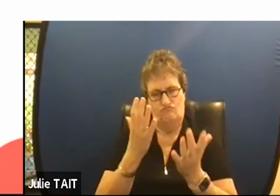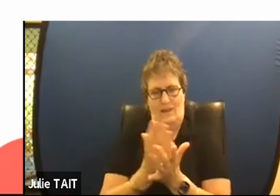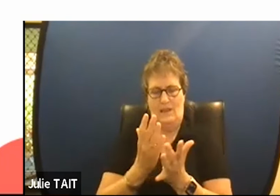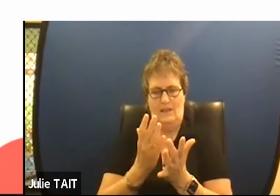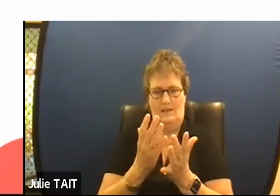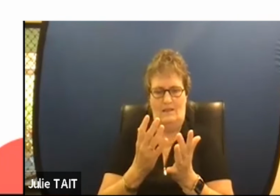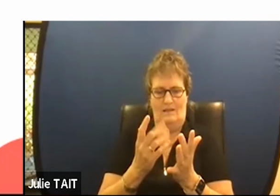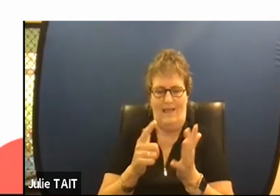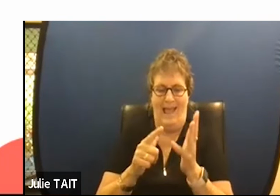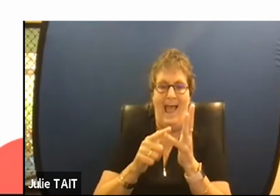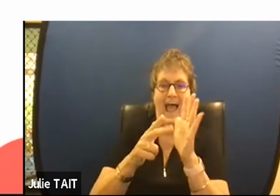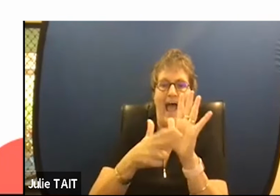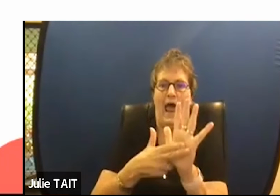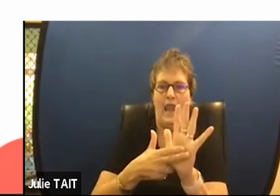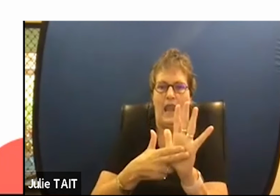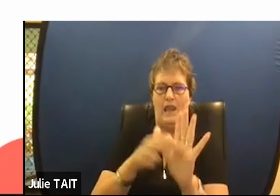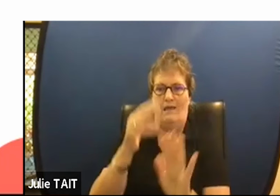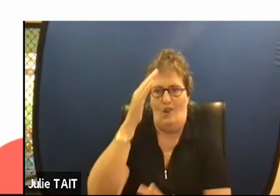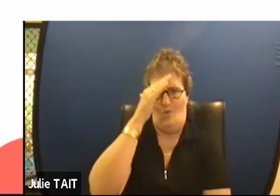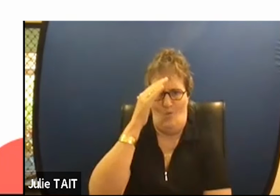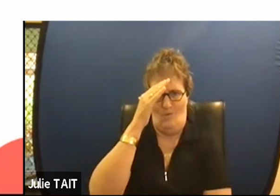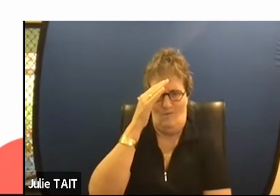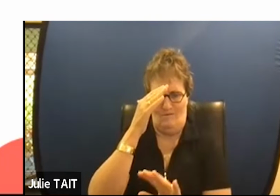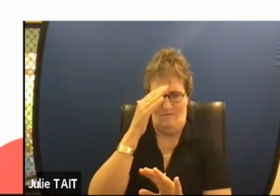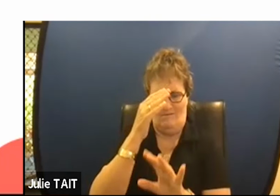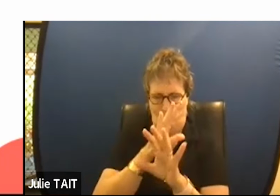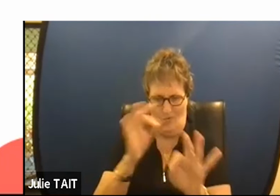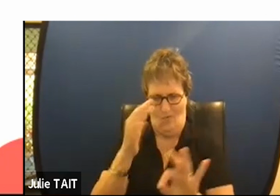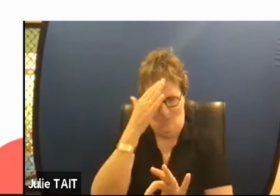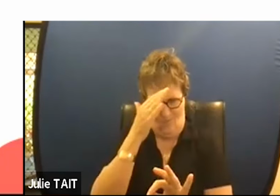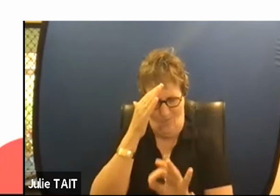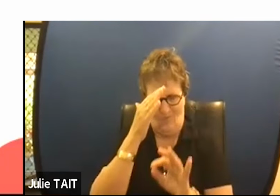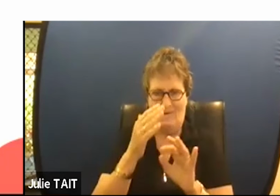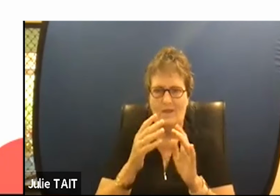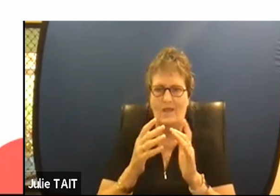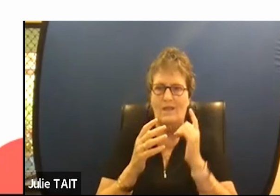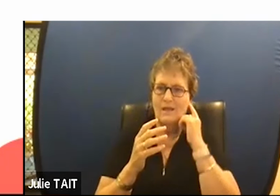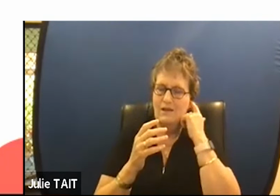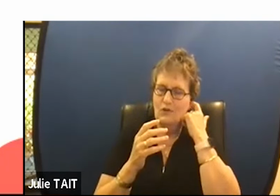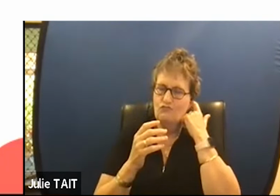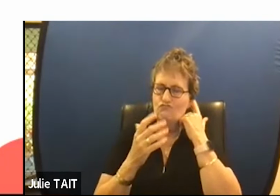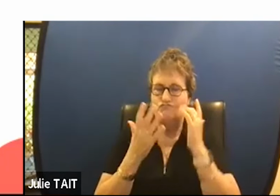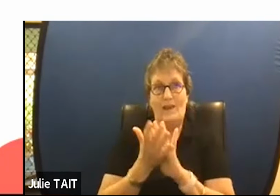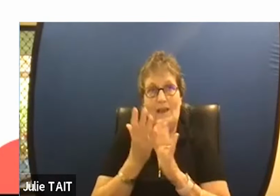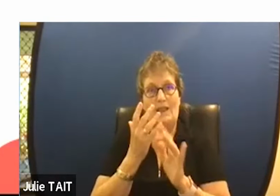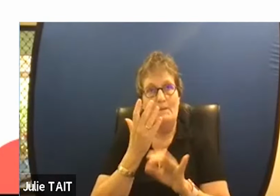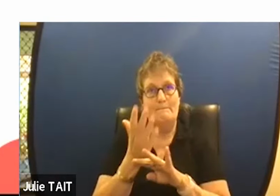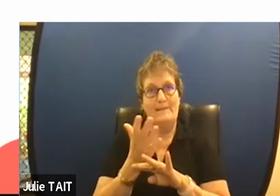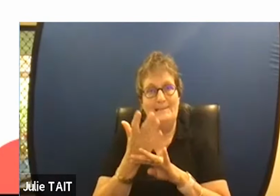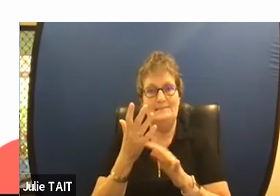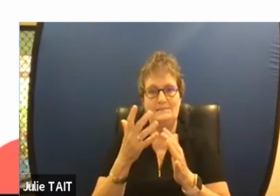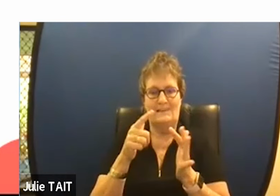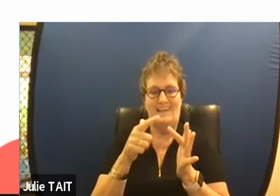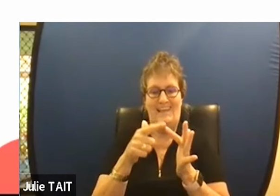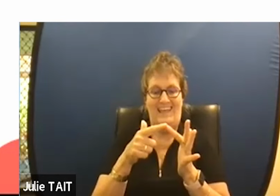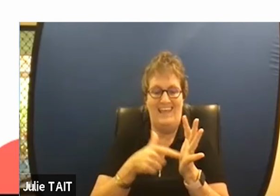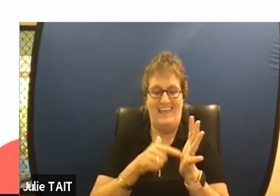Because I think that co-design and co-production, which is the ethos of Diversified, historically, I